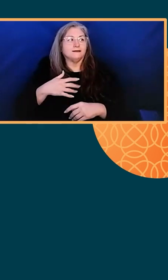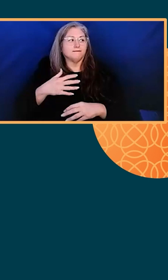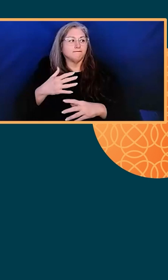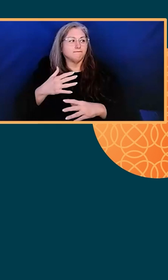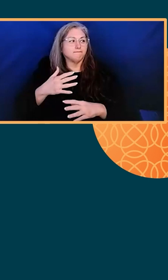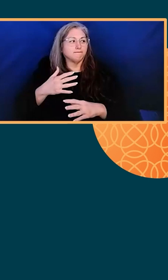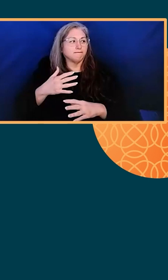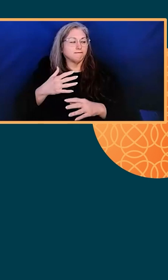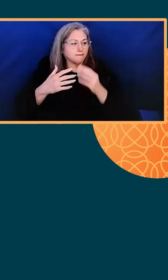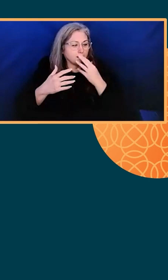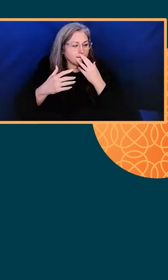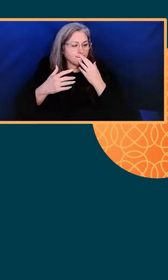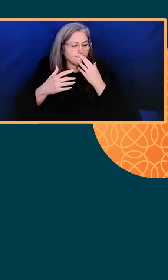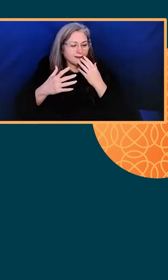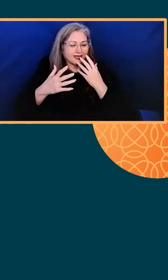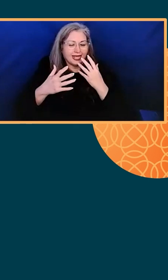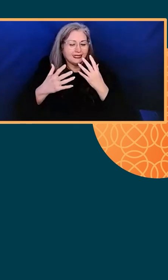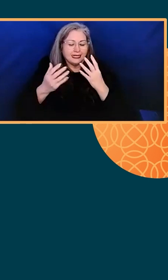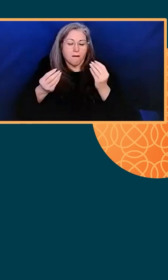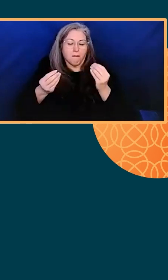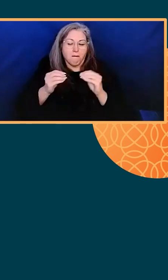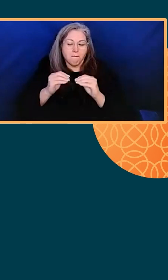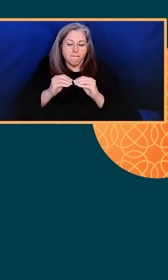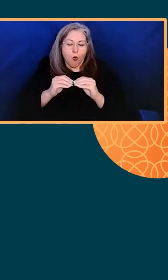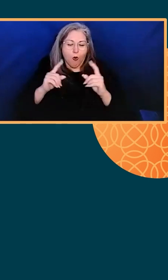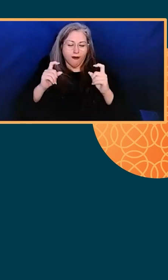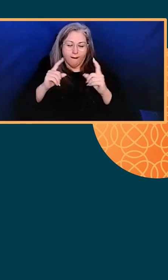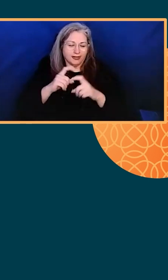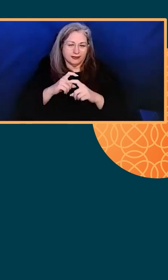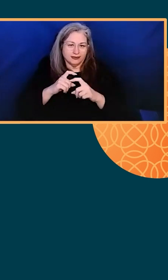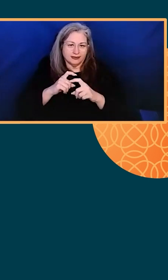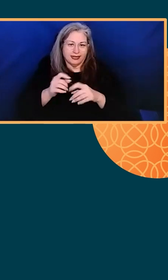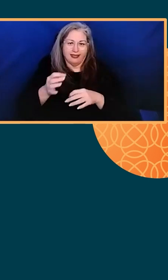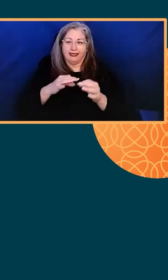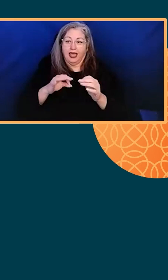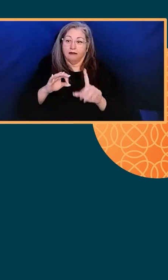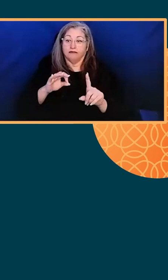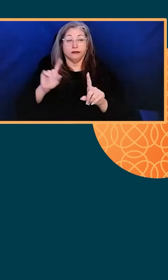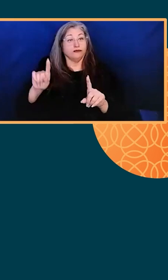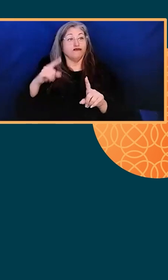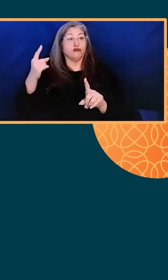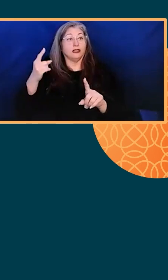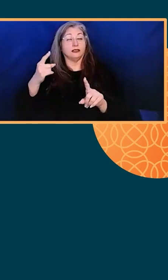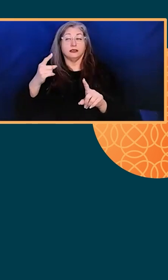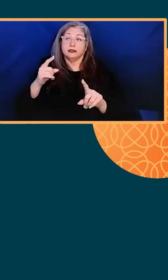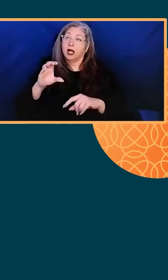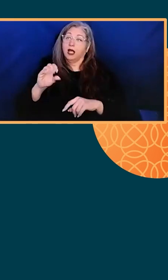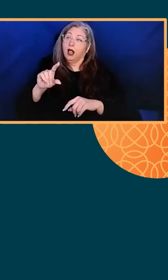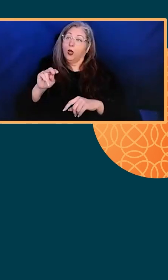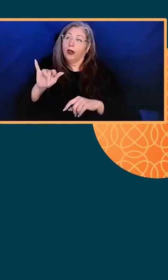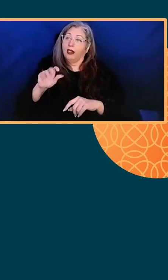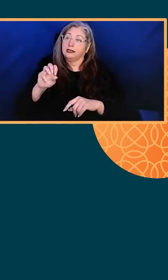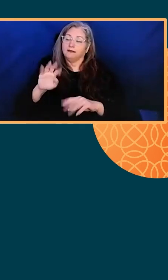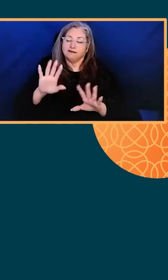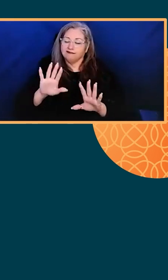it is even more complex than just colonialism. I think that